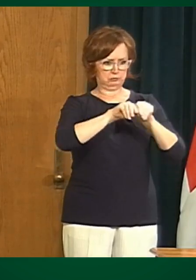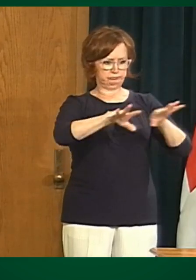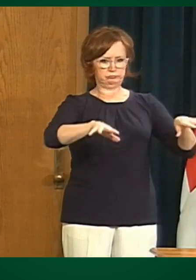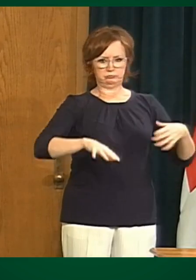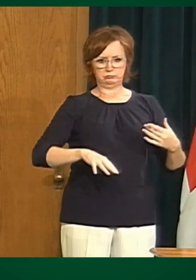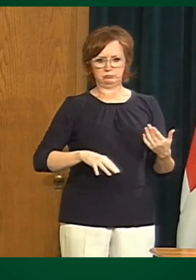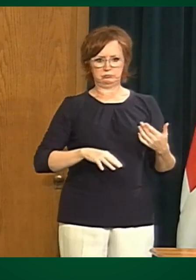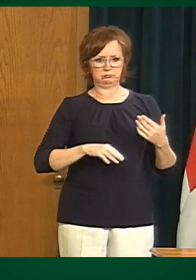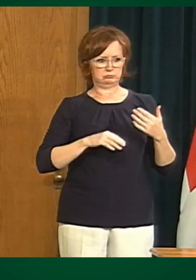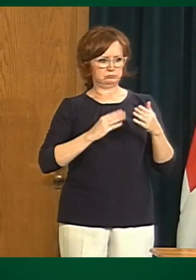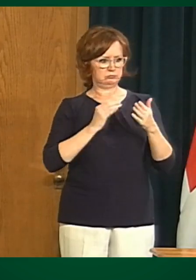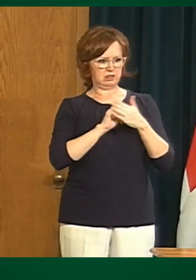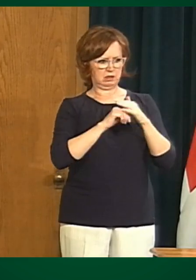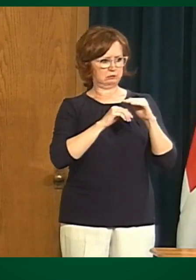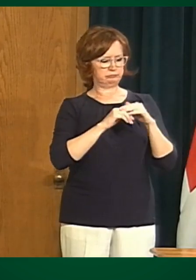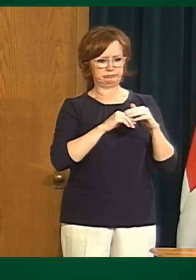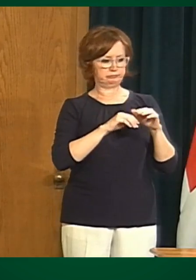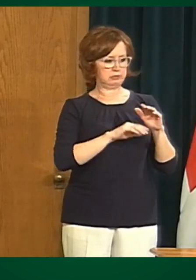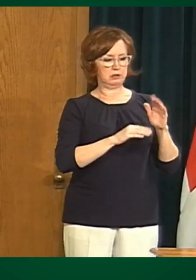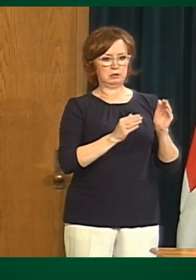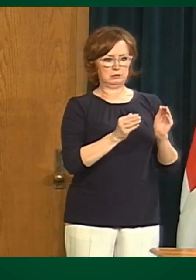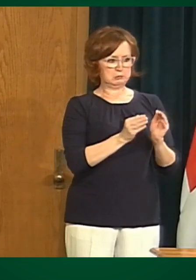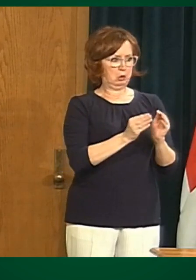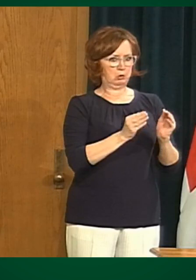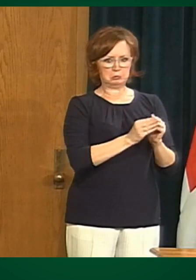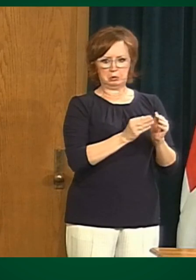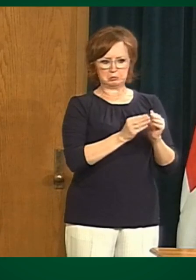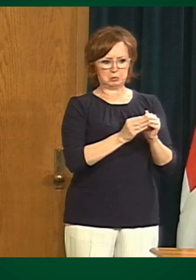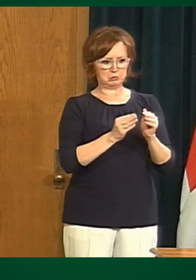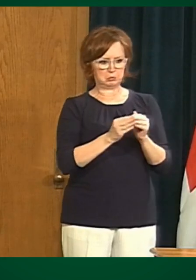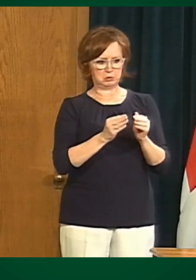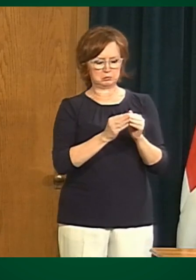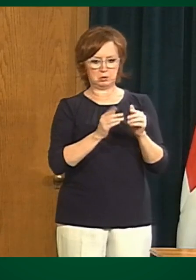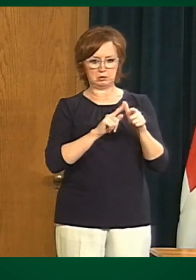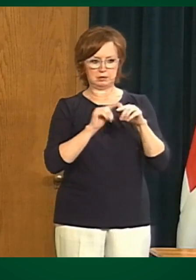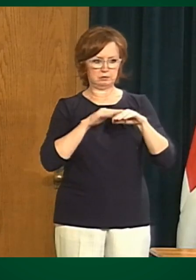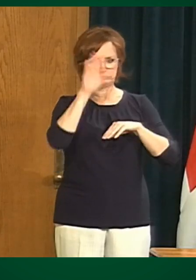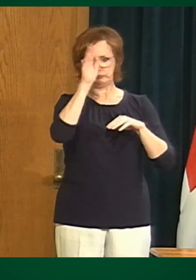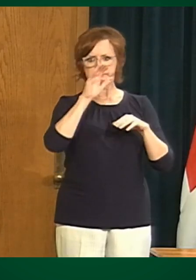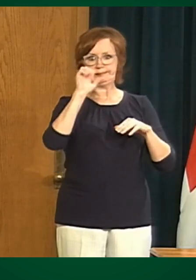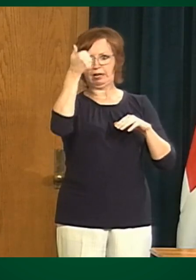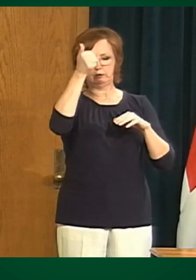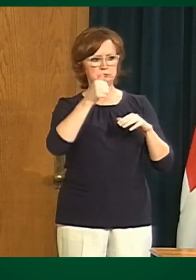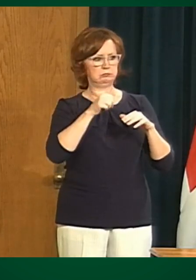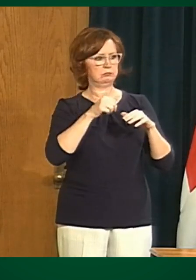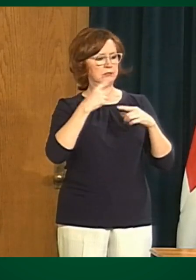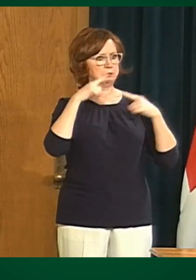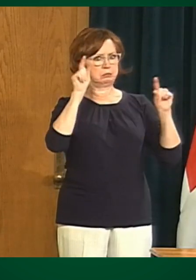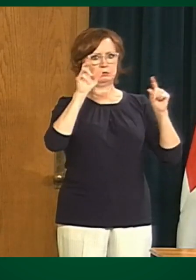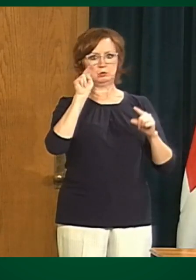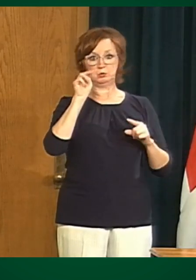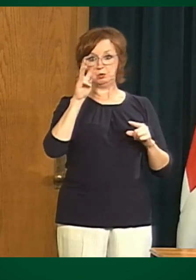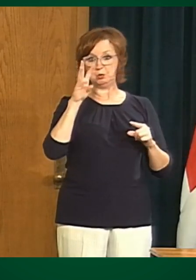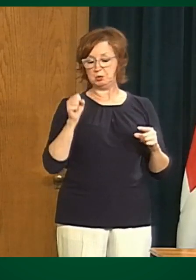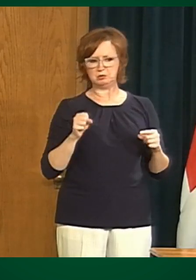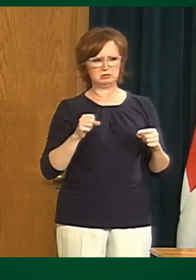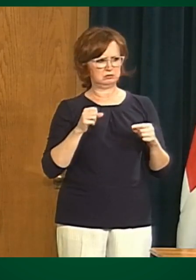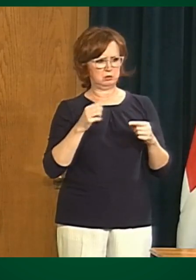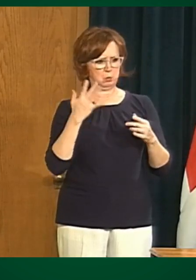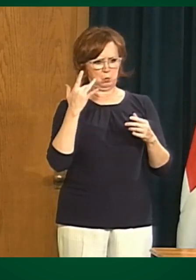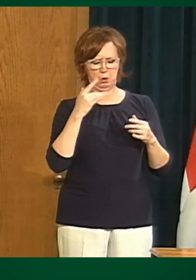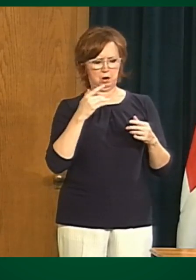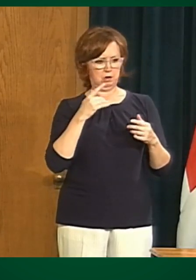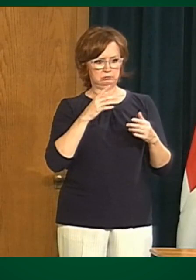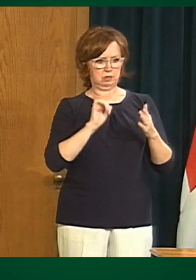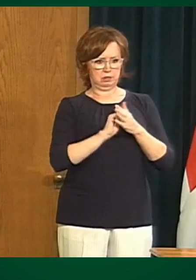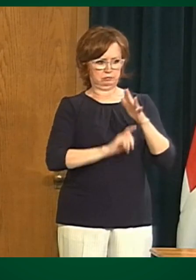rise above 10 cases before you considered it a cluster? And how did it? Everything basically you know